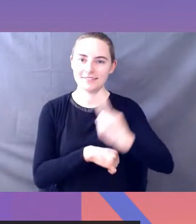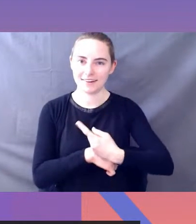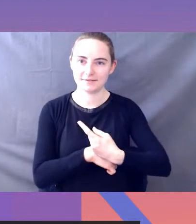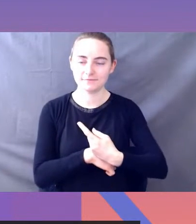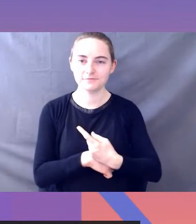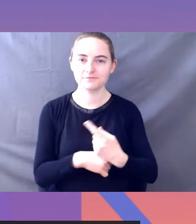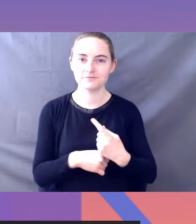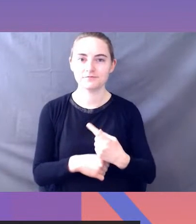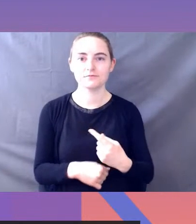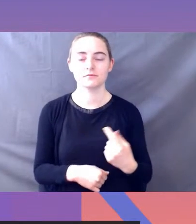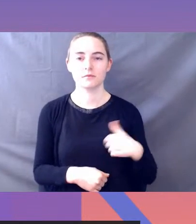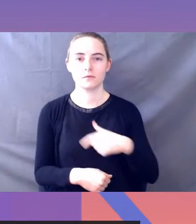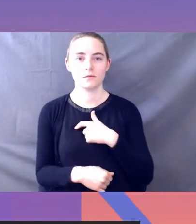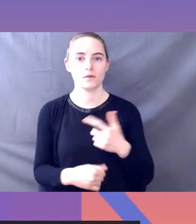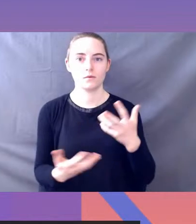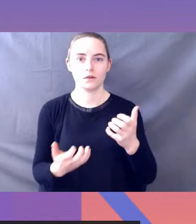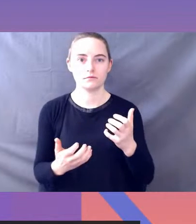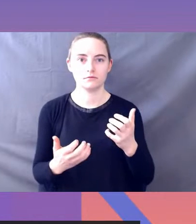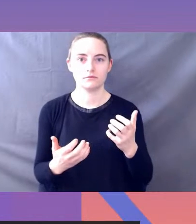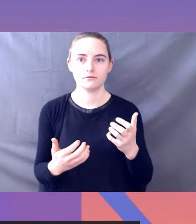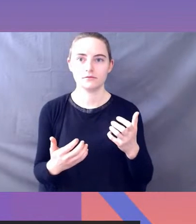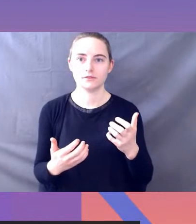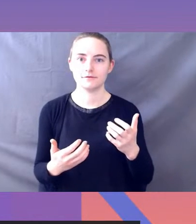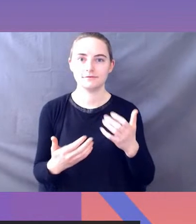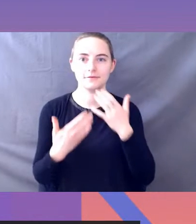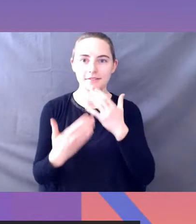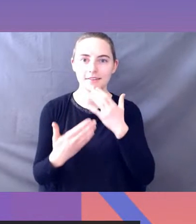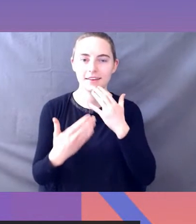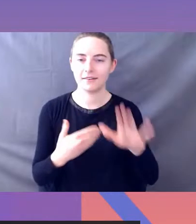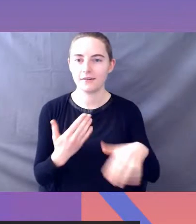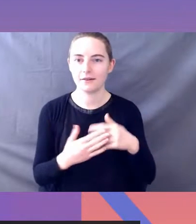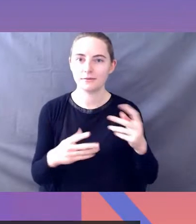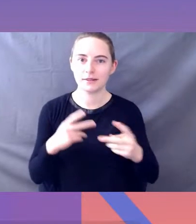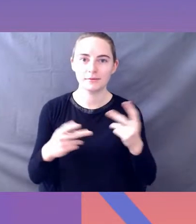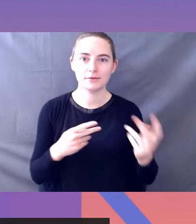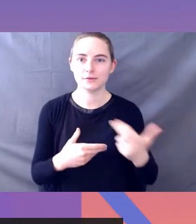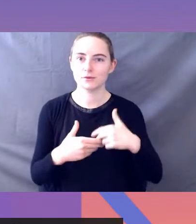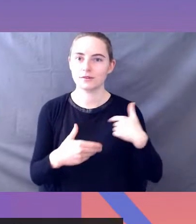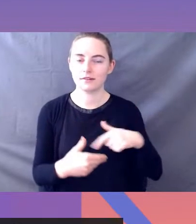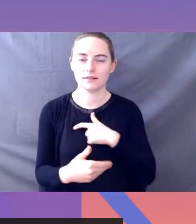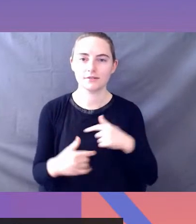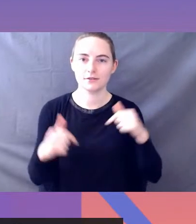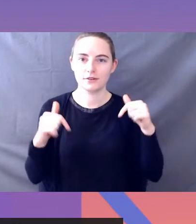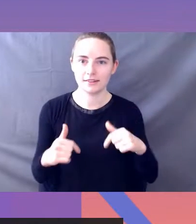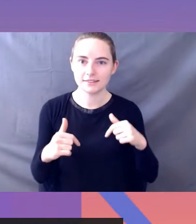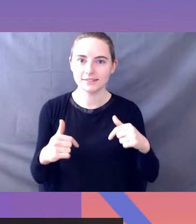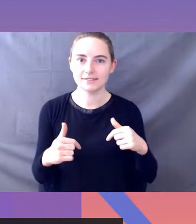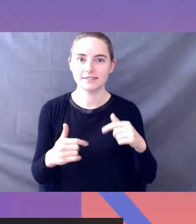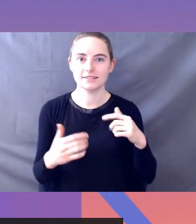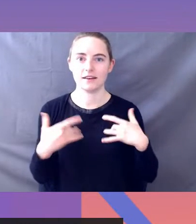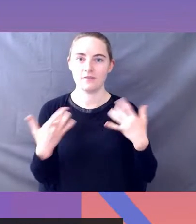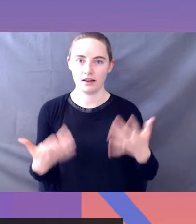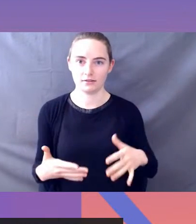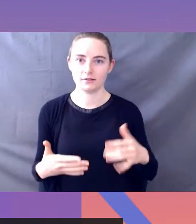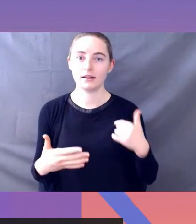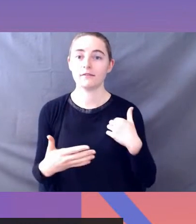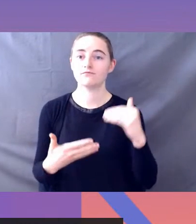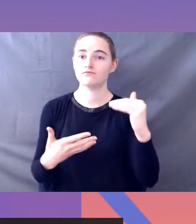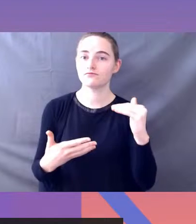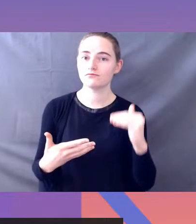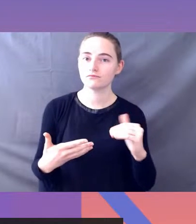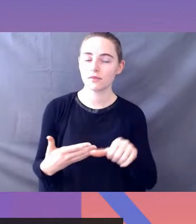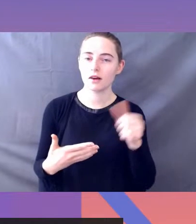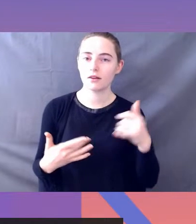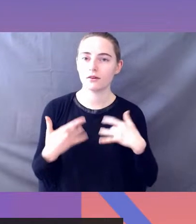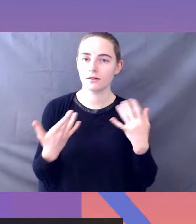our panel, Queer Women Create, right now, followed by Queer Women Organize at 2 p.m., a coffee hour with me at 3:30 p.m., and our